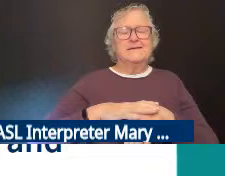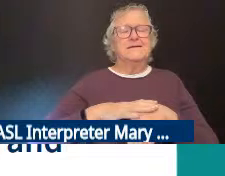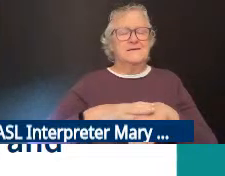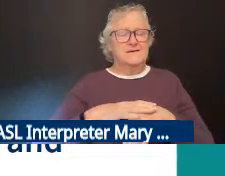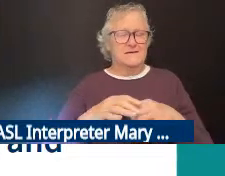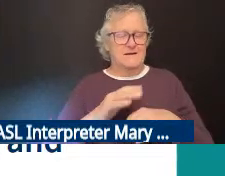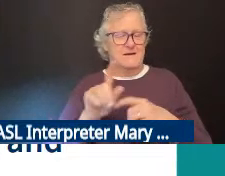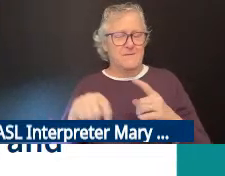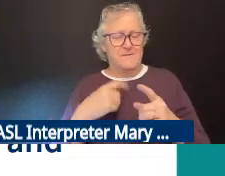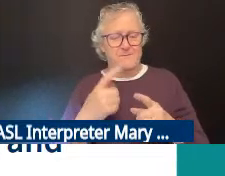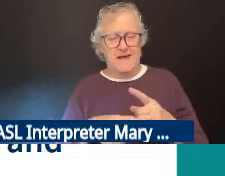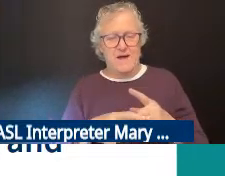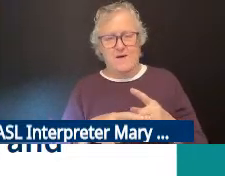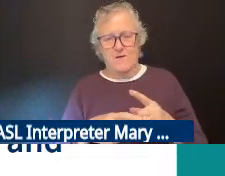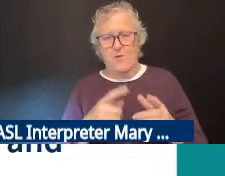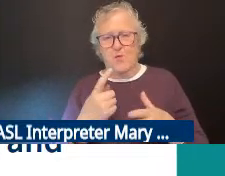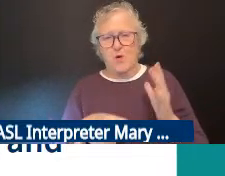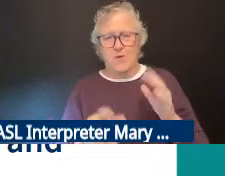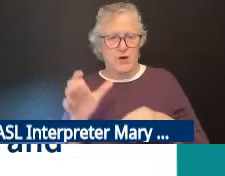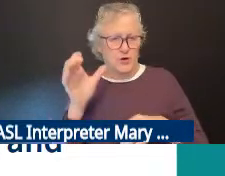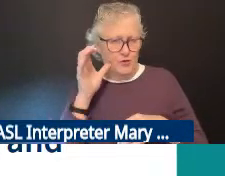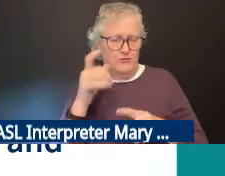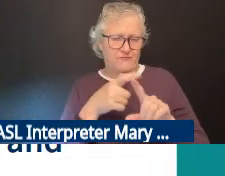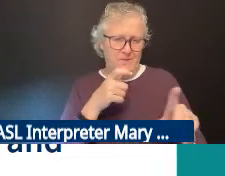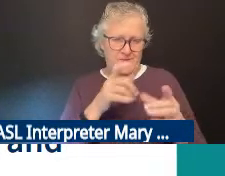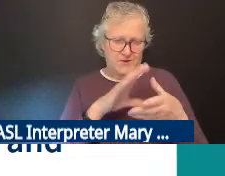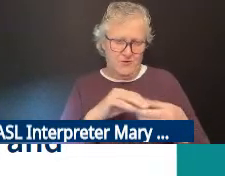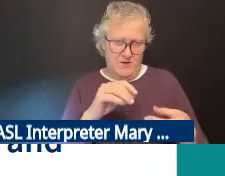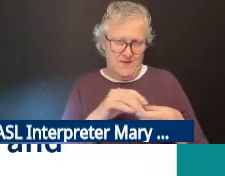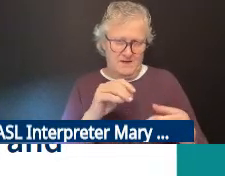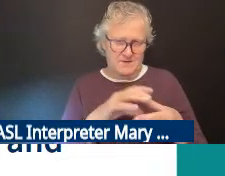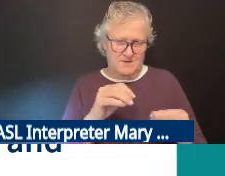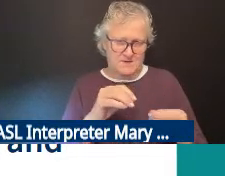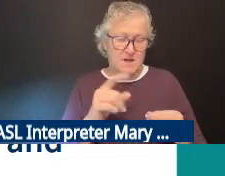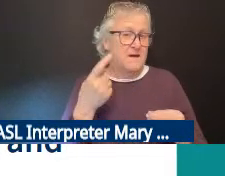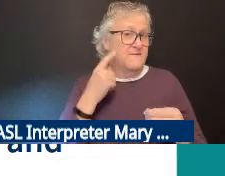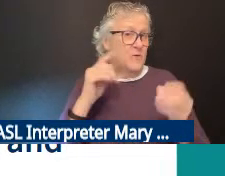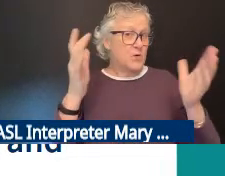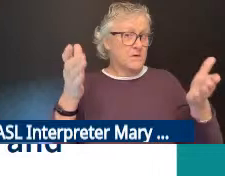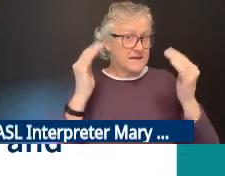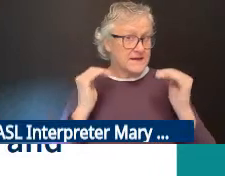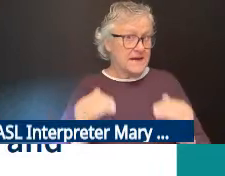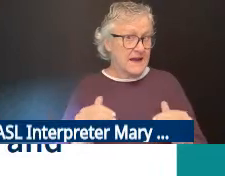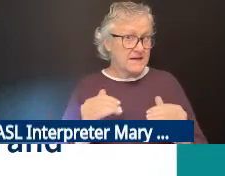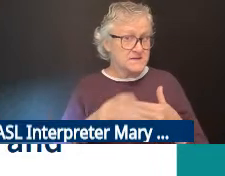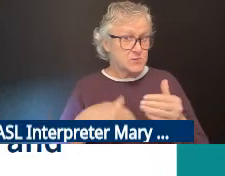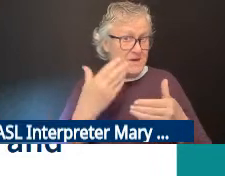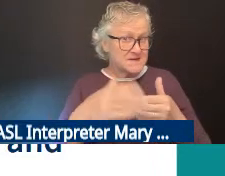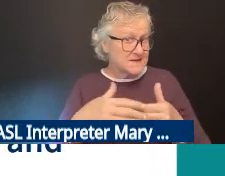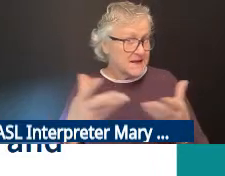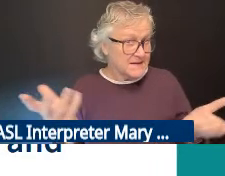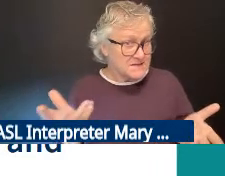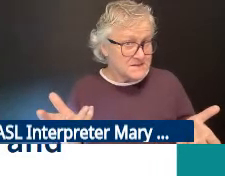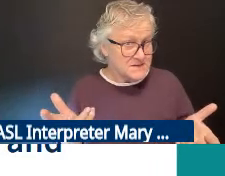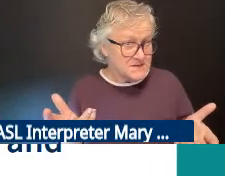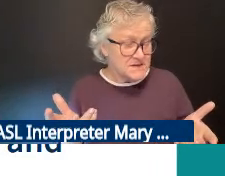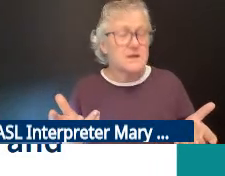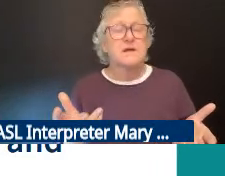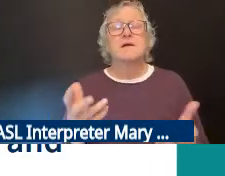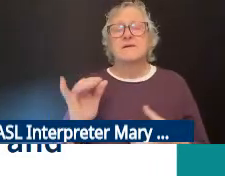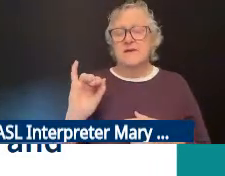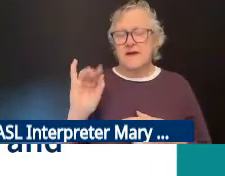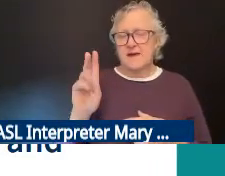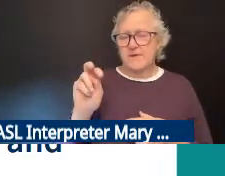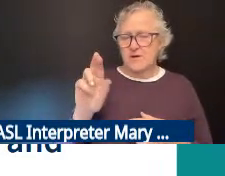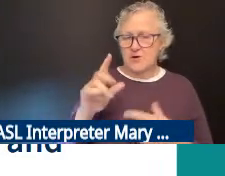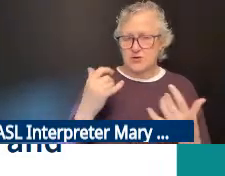comments. For our next step, the IBR program is currently working to